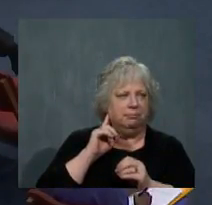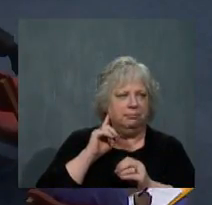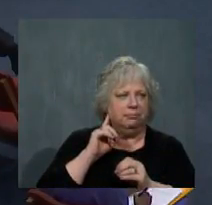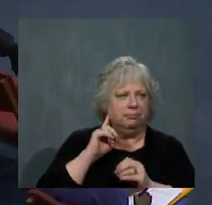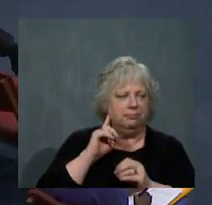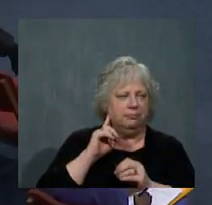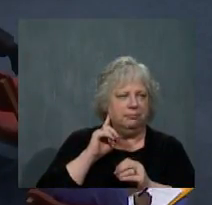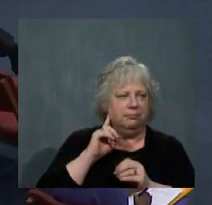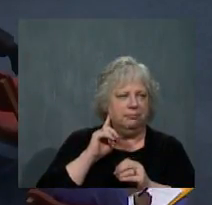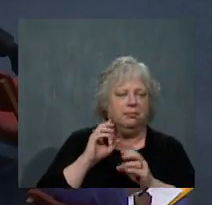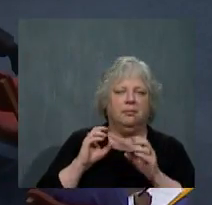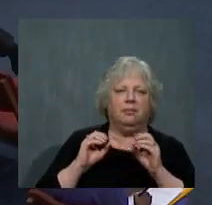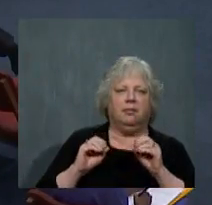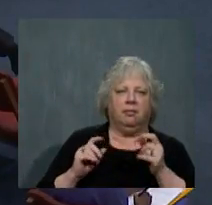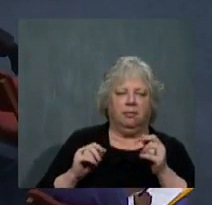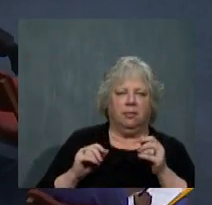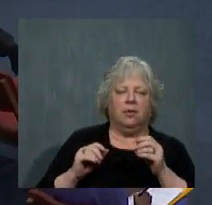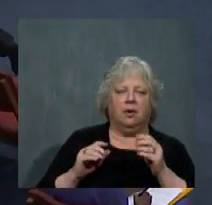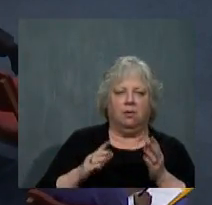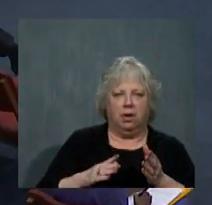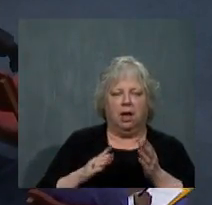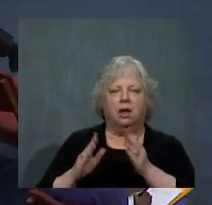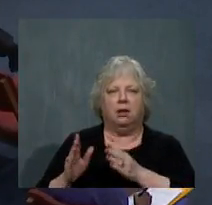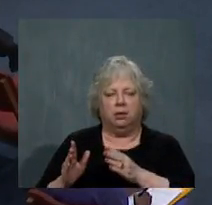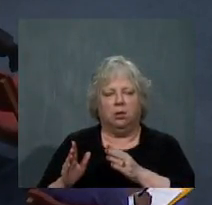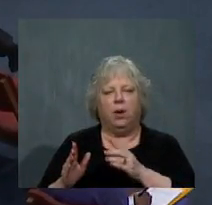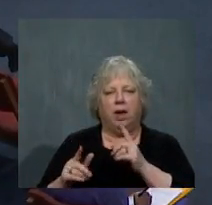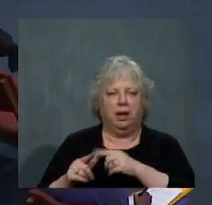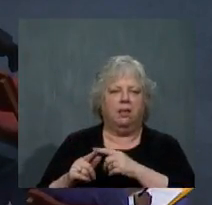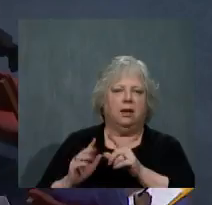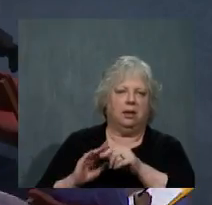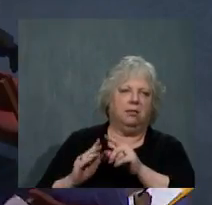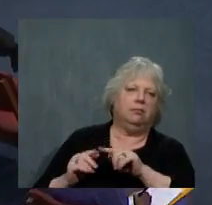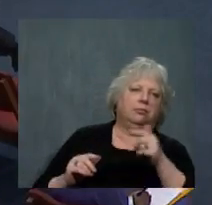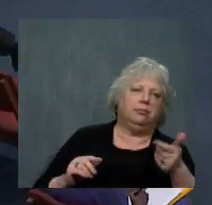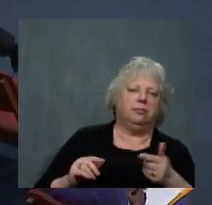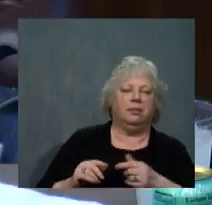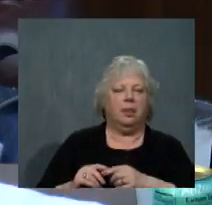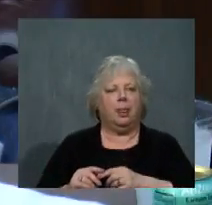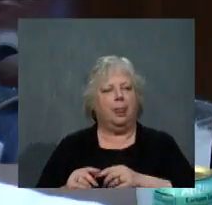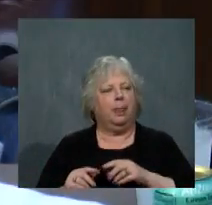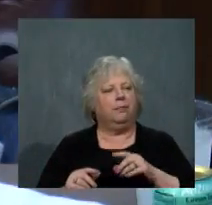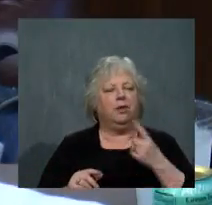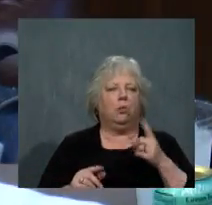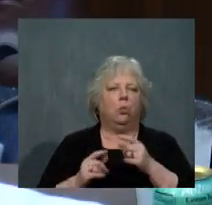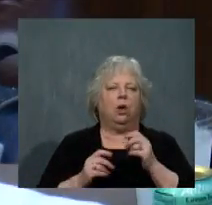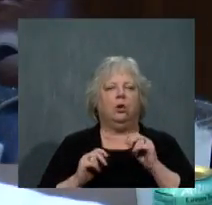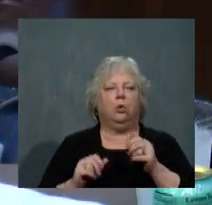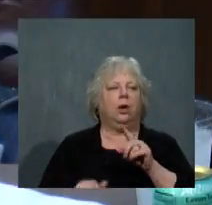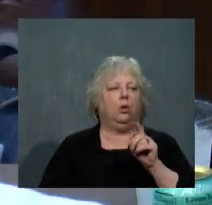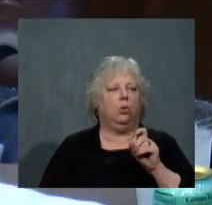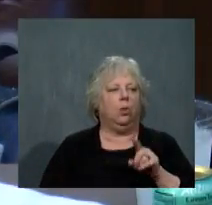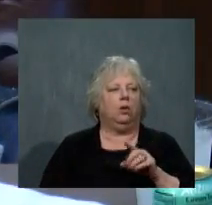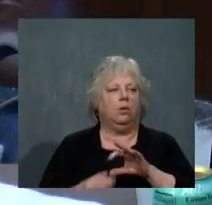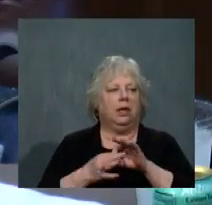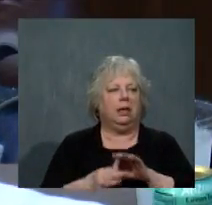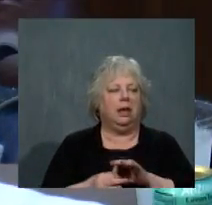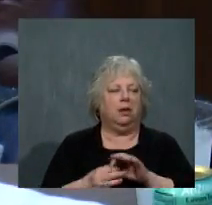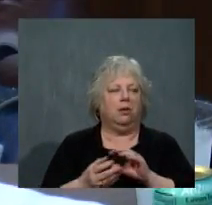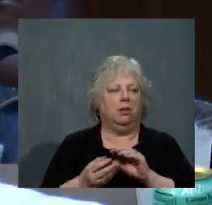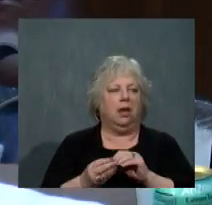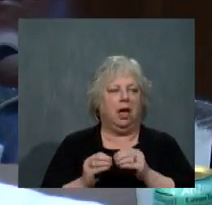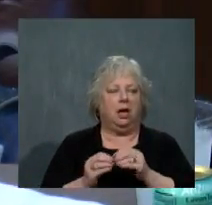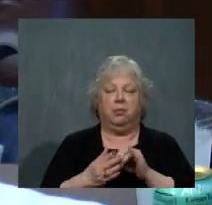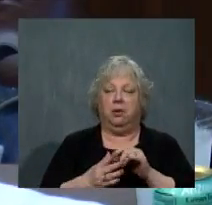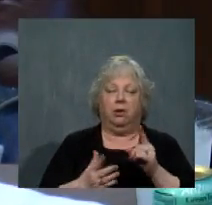Okay, go ahead. And Director Hines, I'll take you when we move on to the planning and development items. Yes, just one quick question with respect to the items that you got